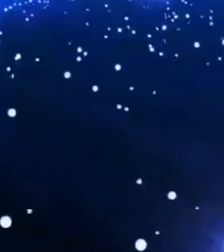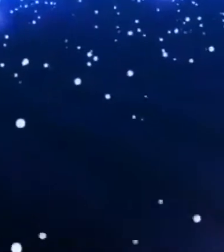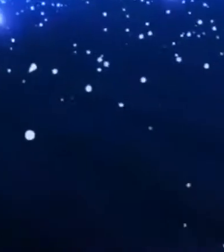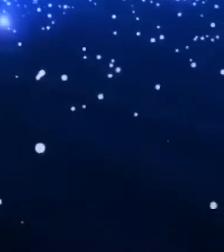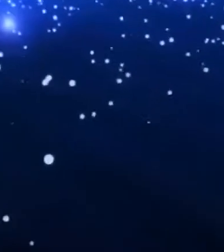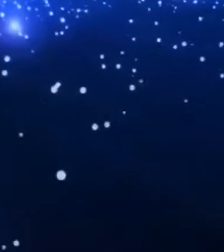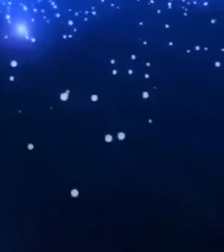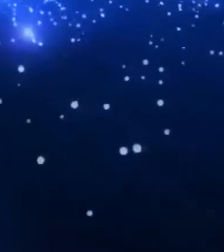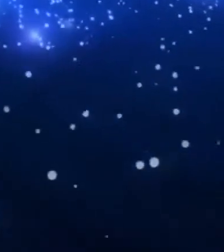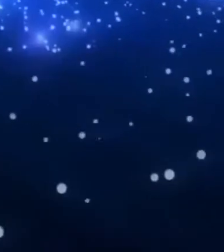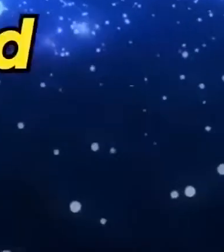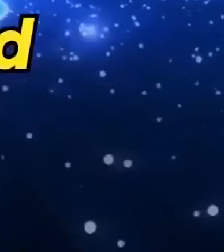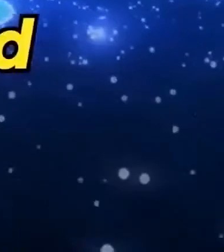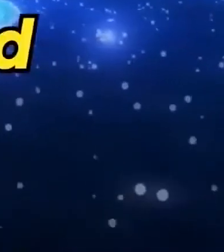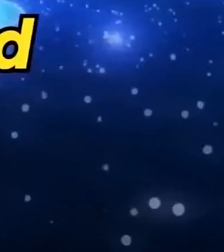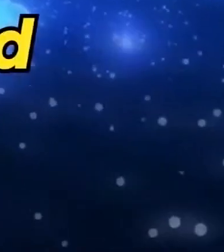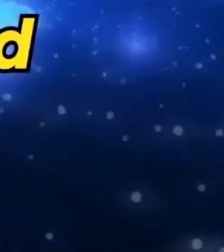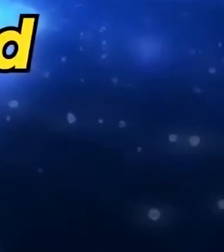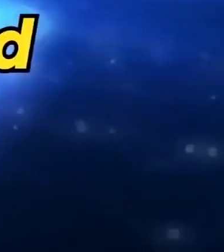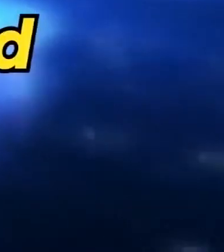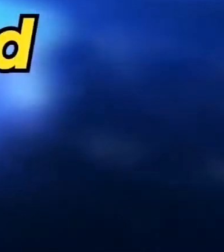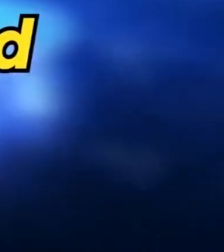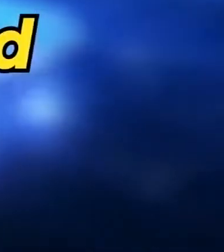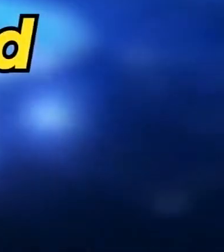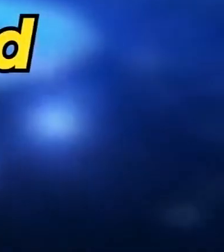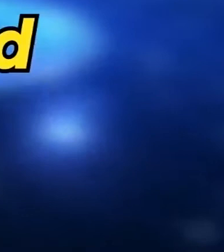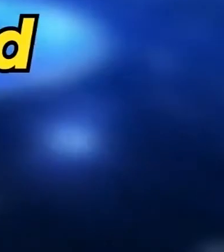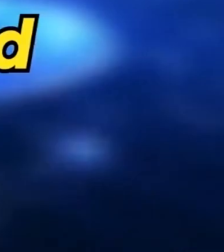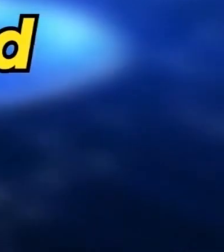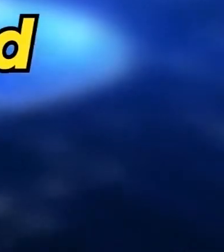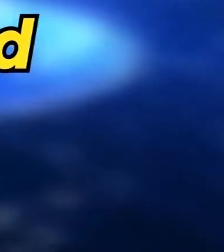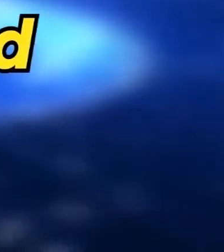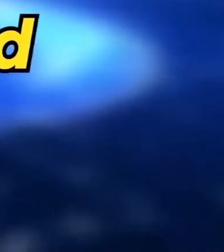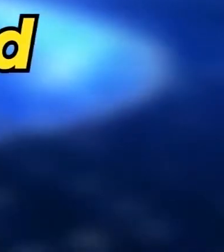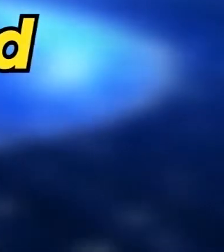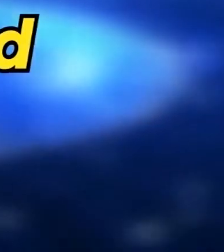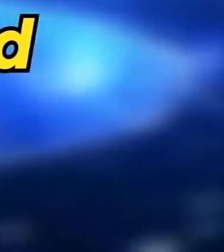+233 277 552 208. Kindly visit our social media platforms, watch us on YouTube, or visit our website for